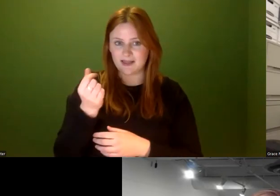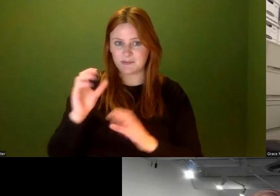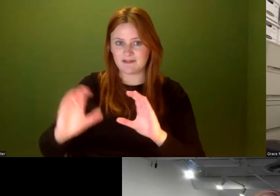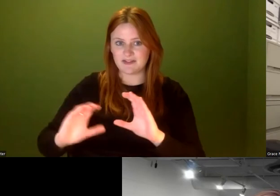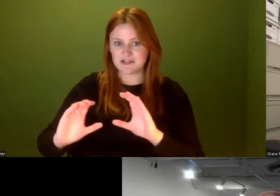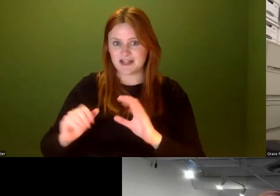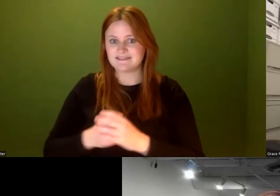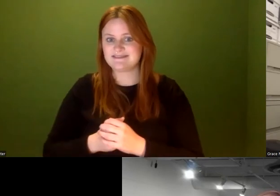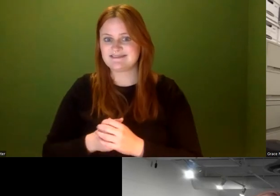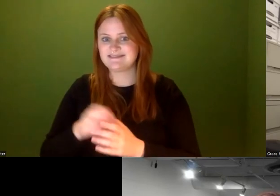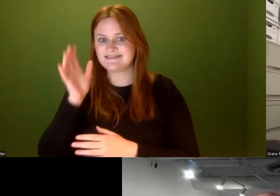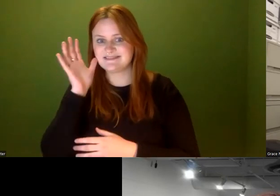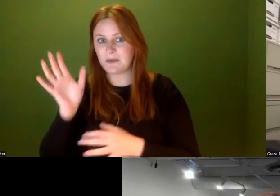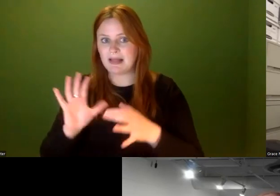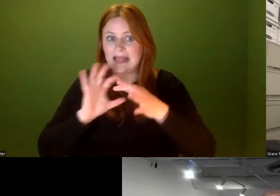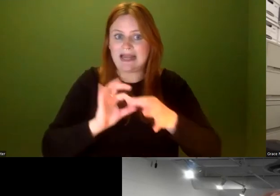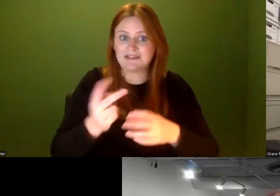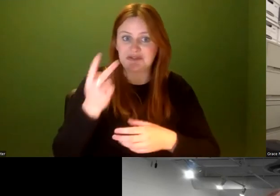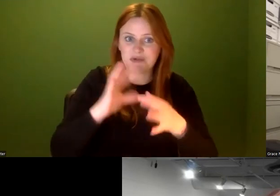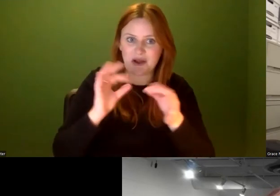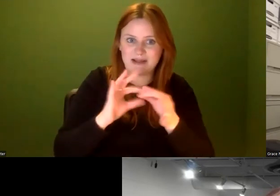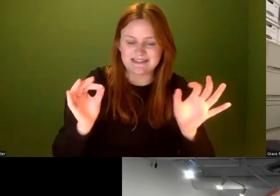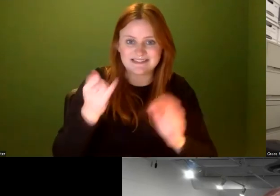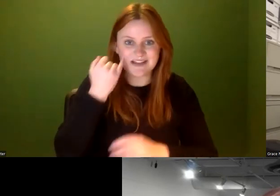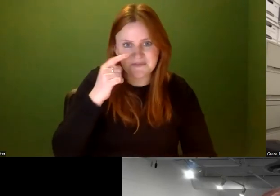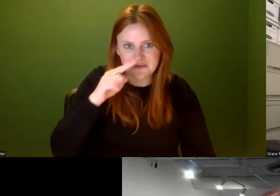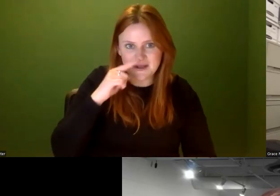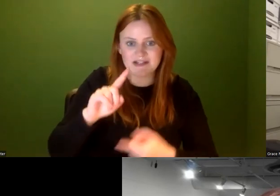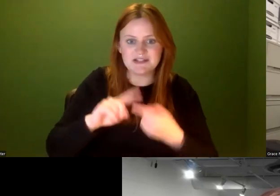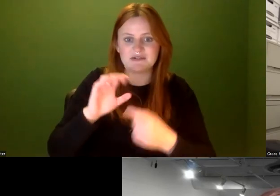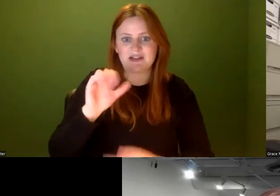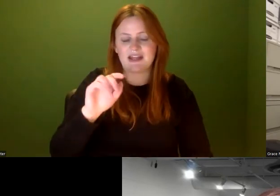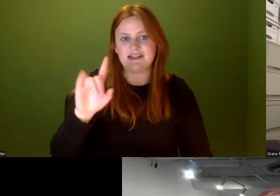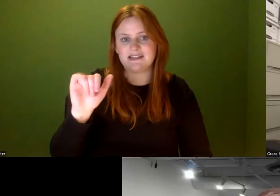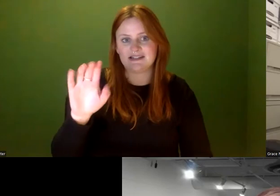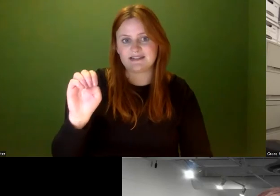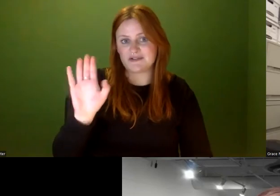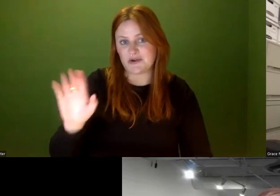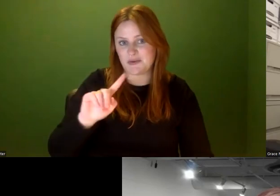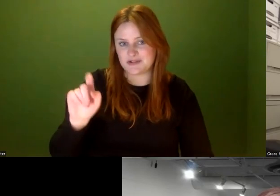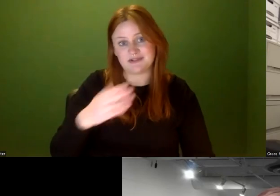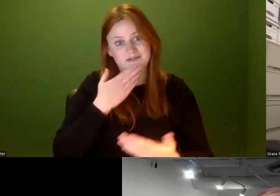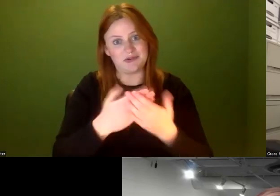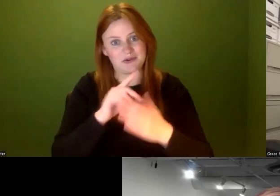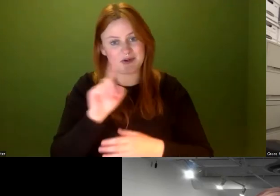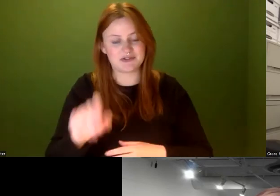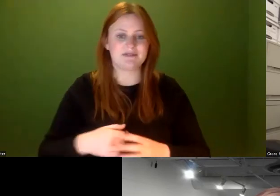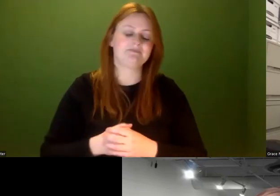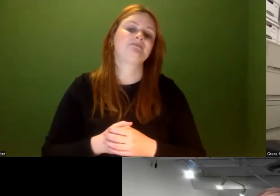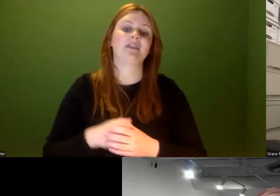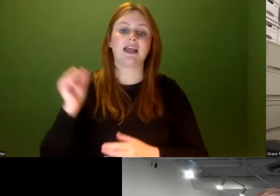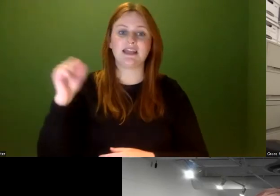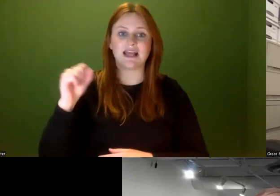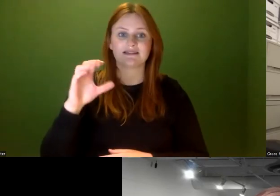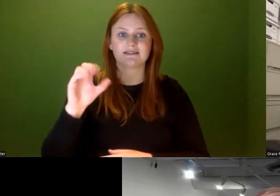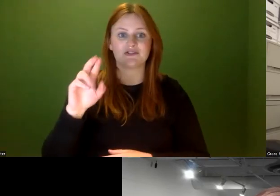going to connect this, Jennifer, if you don't mind, to Candace Ring's question, because it's a really good question. Yes, the